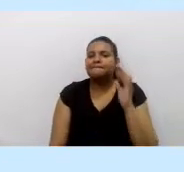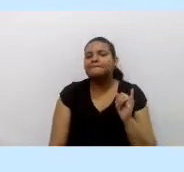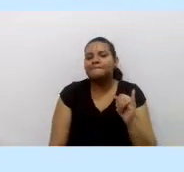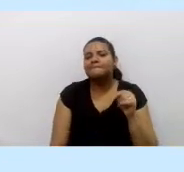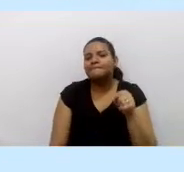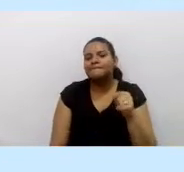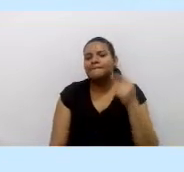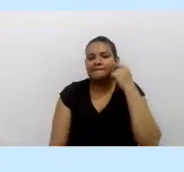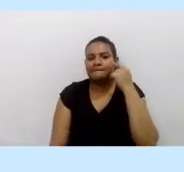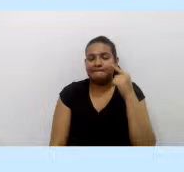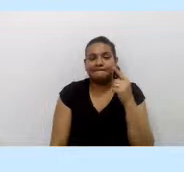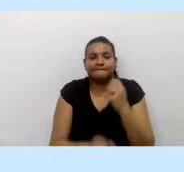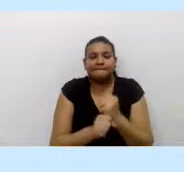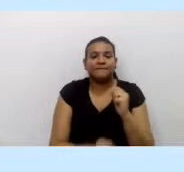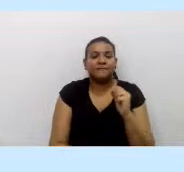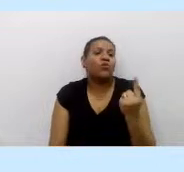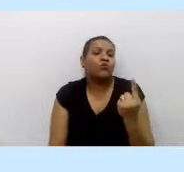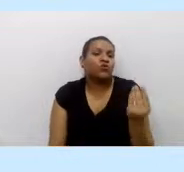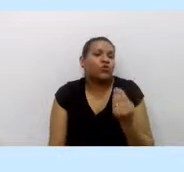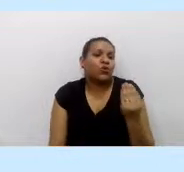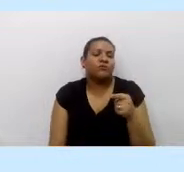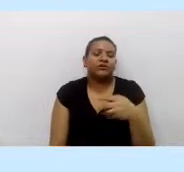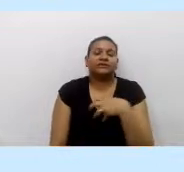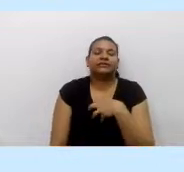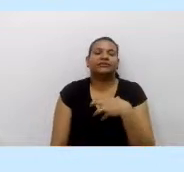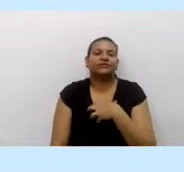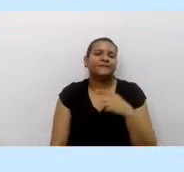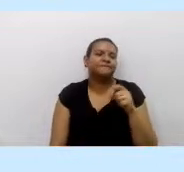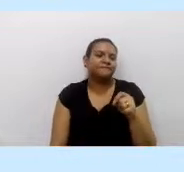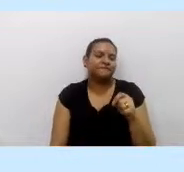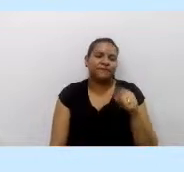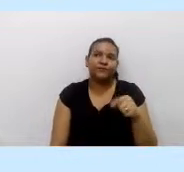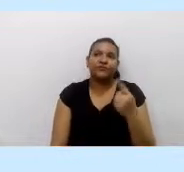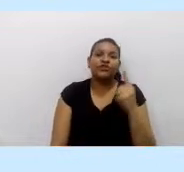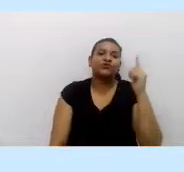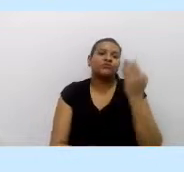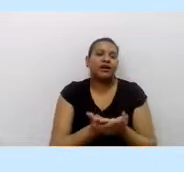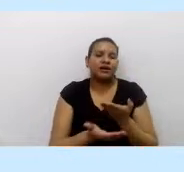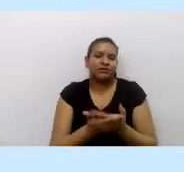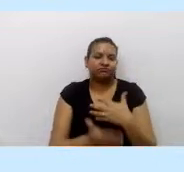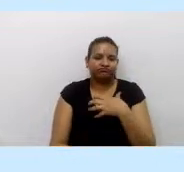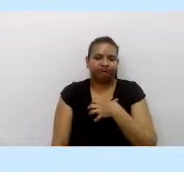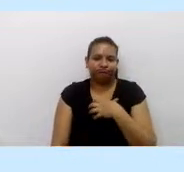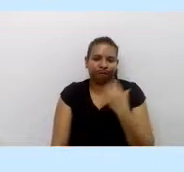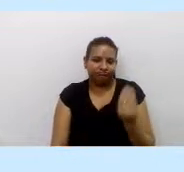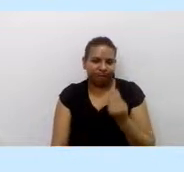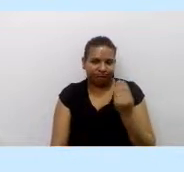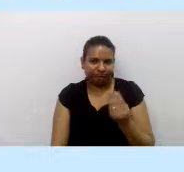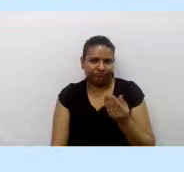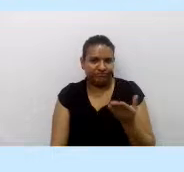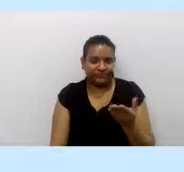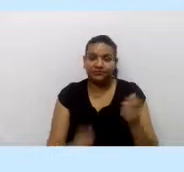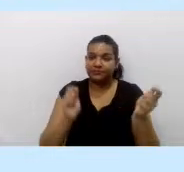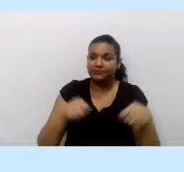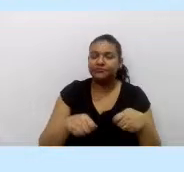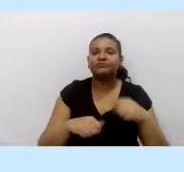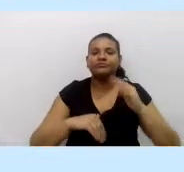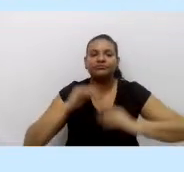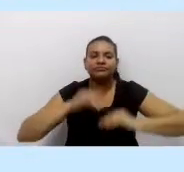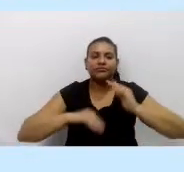your most recent lesson? And what could you do to make the lesson more inclusive? Was it text